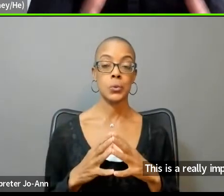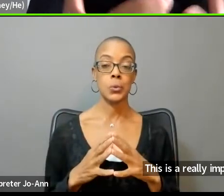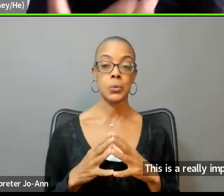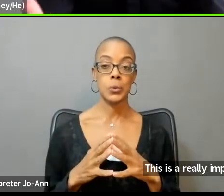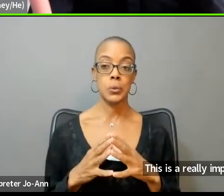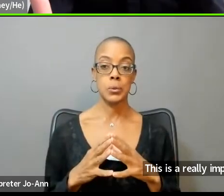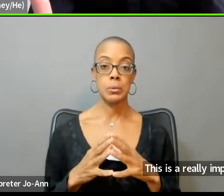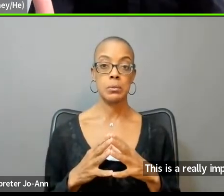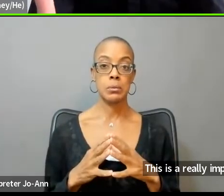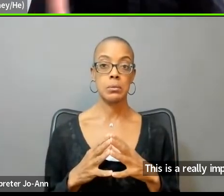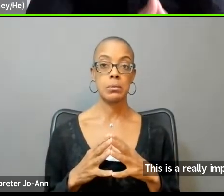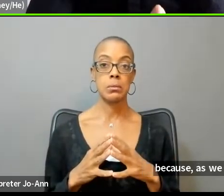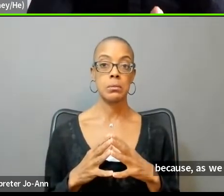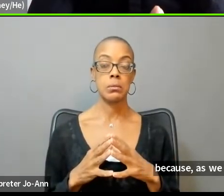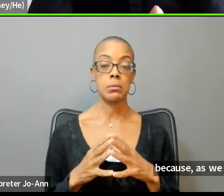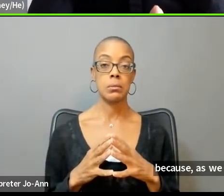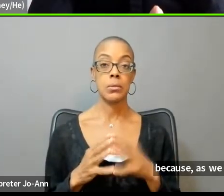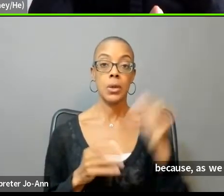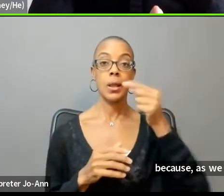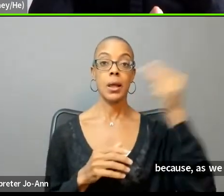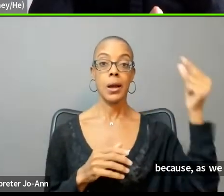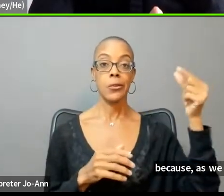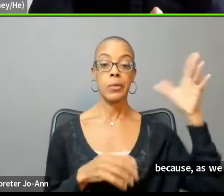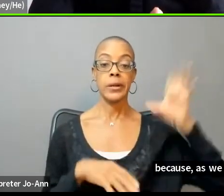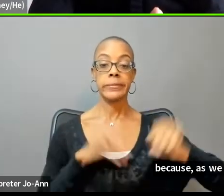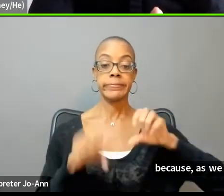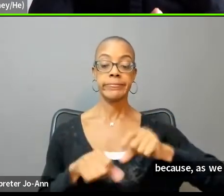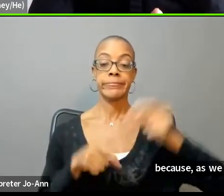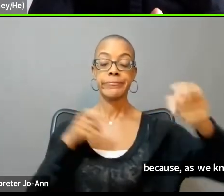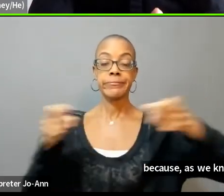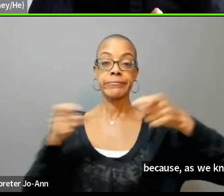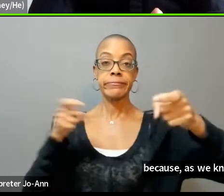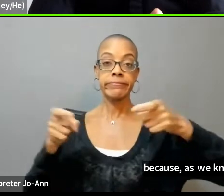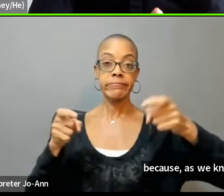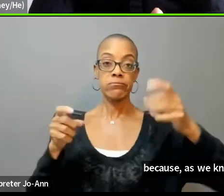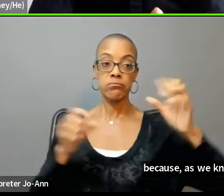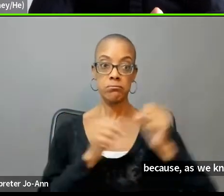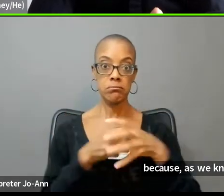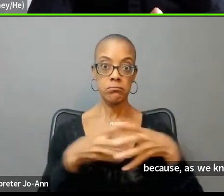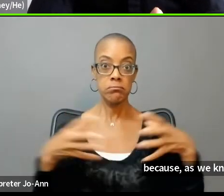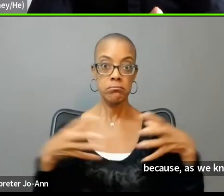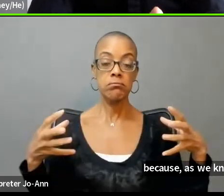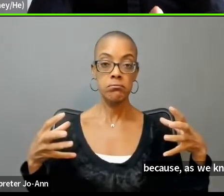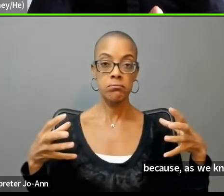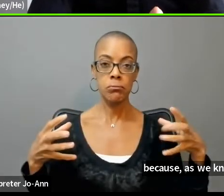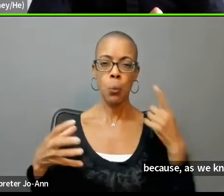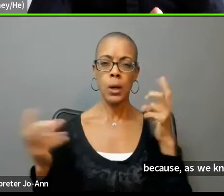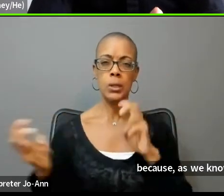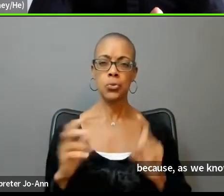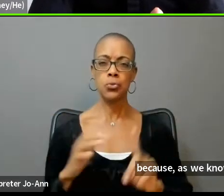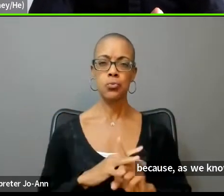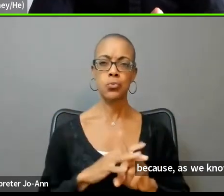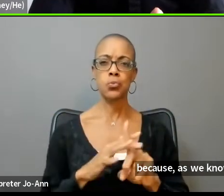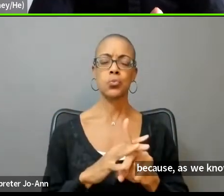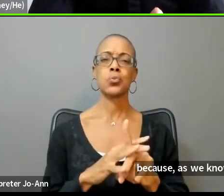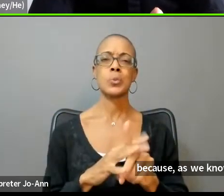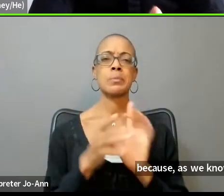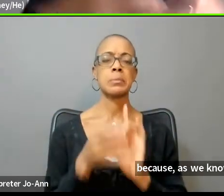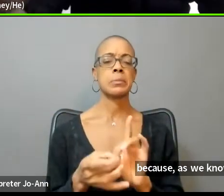the growth of fascism, one of the things that comes up is these things